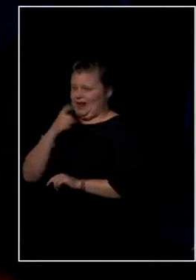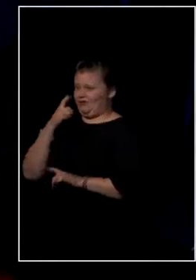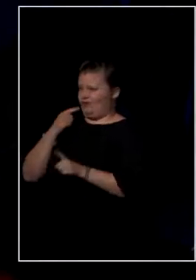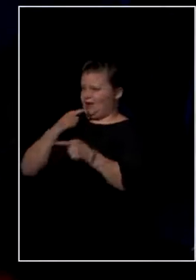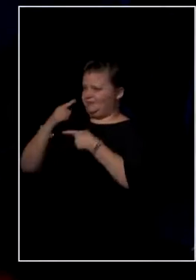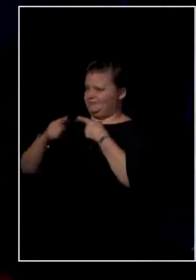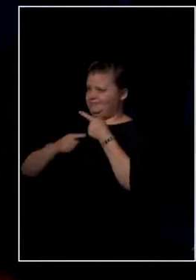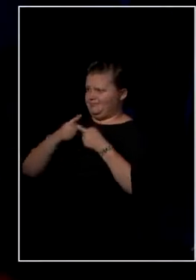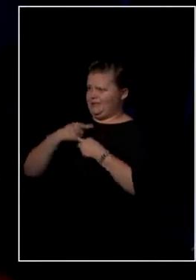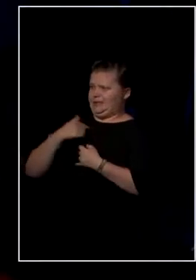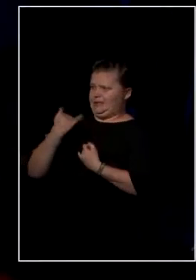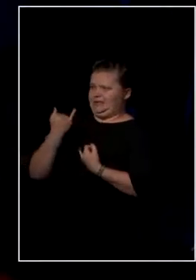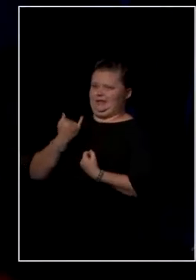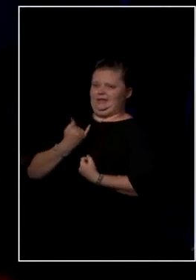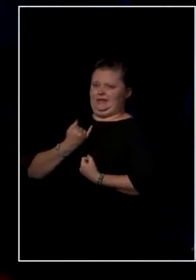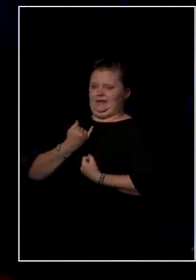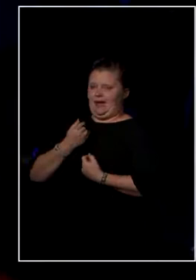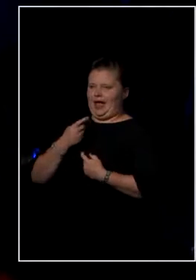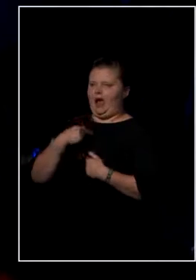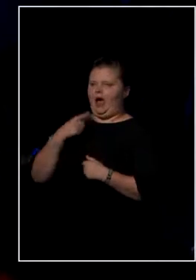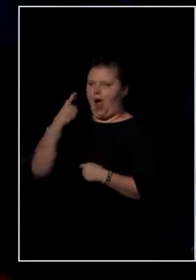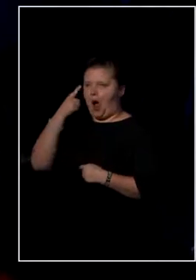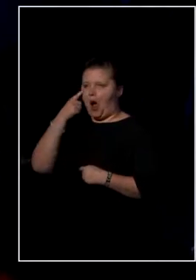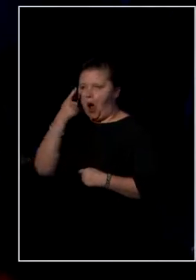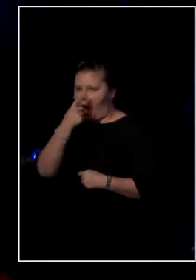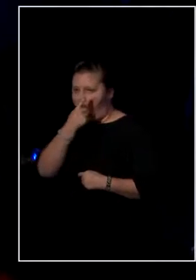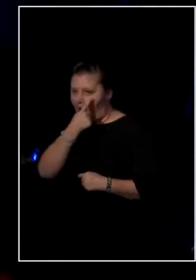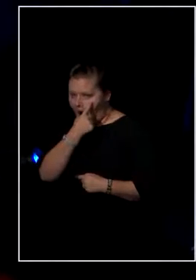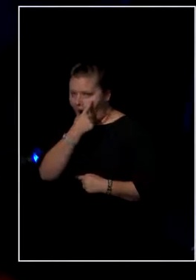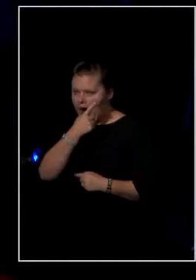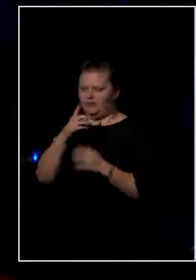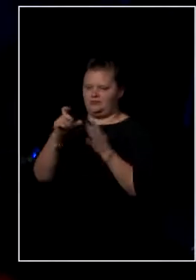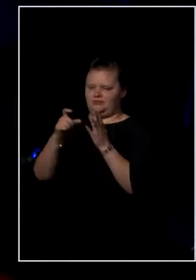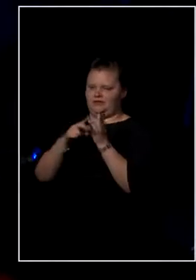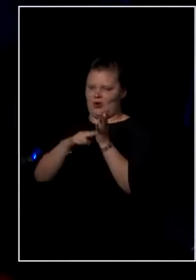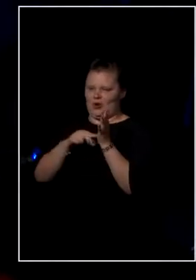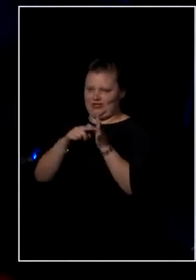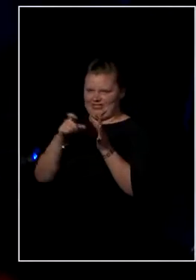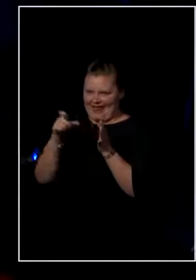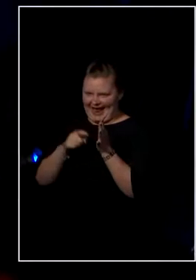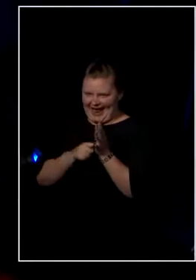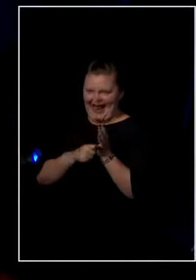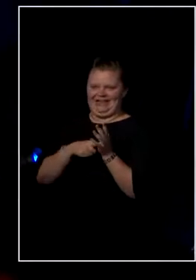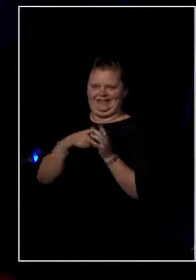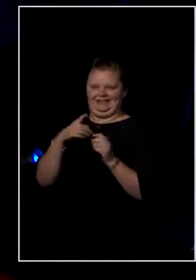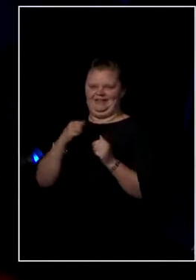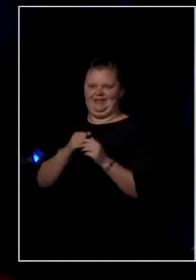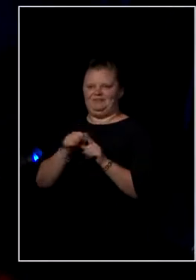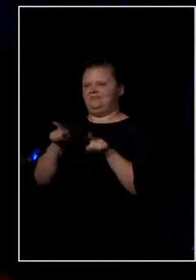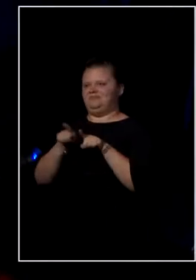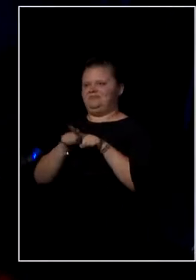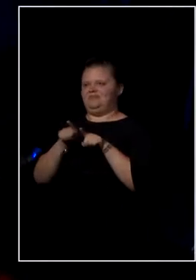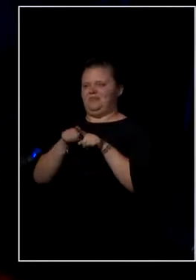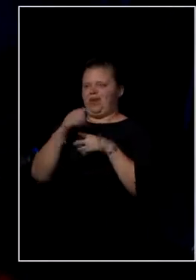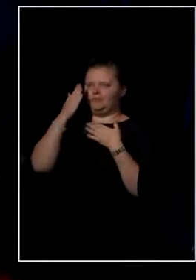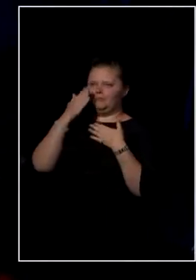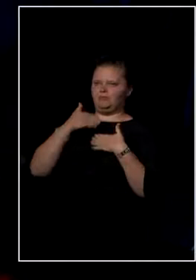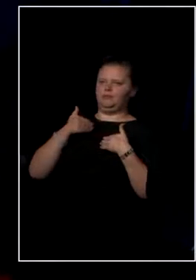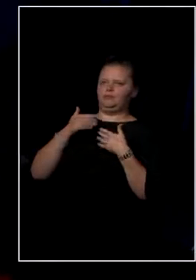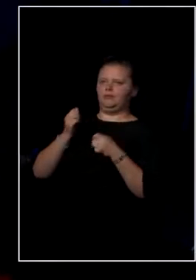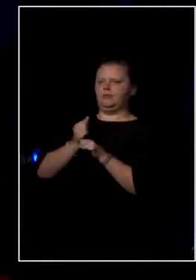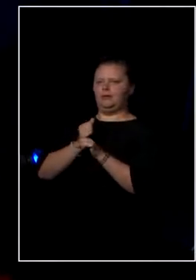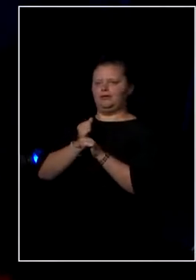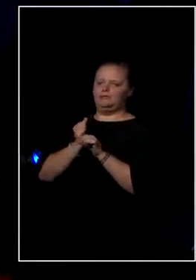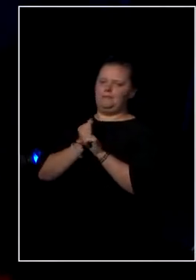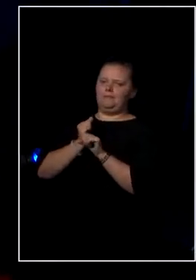are. It is my wearing contacts phase. I am my own example of a post-glasses makeover. I'm attempting to